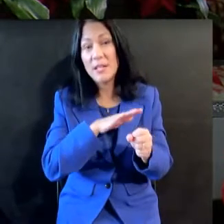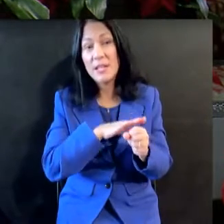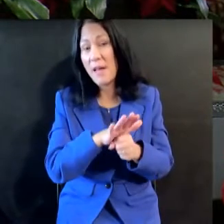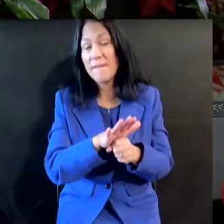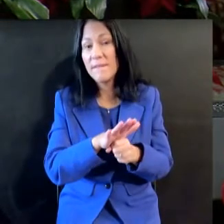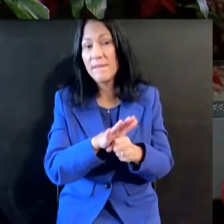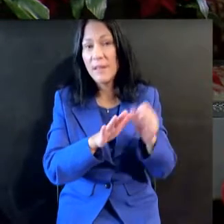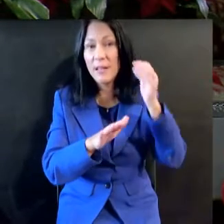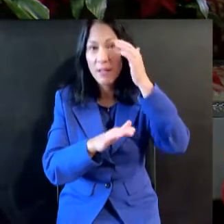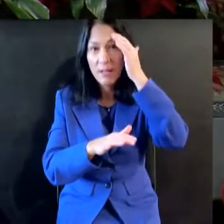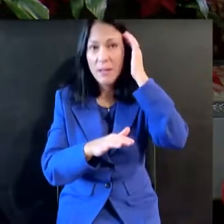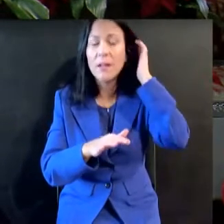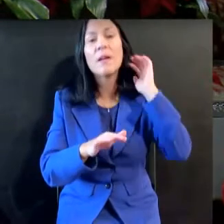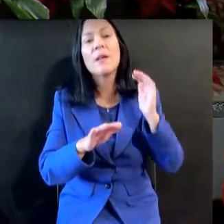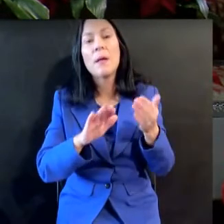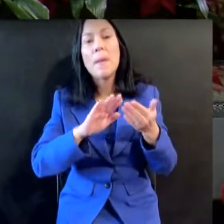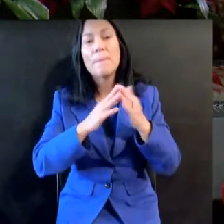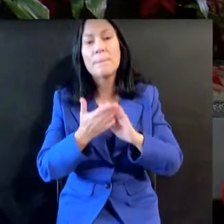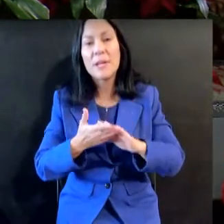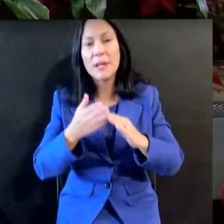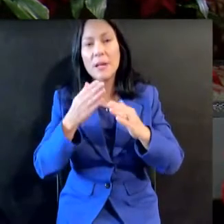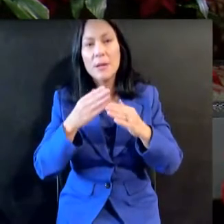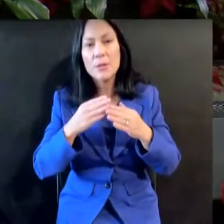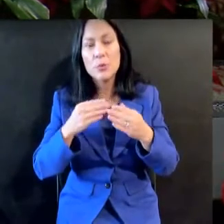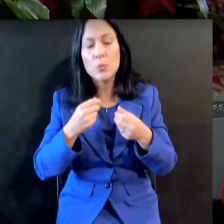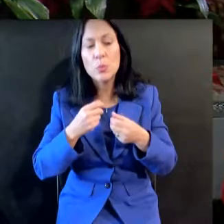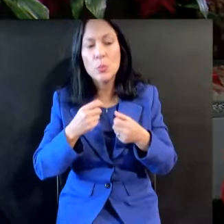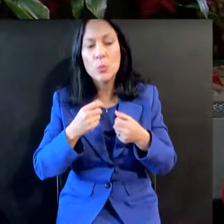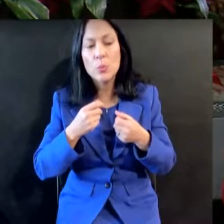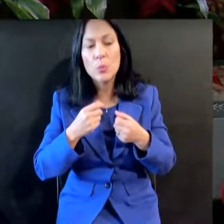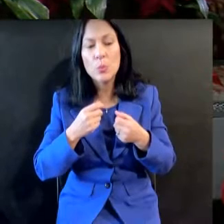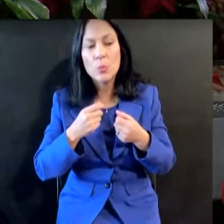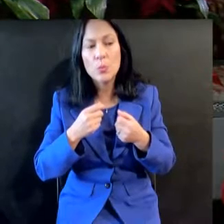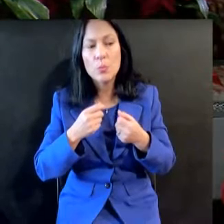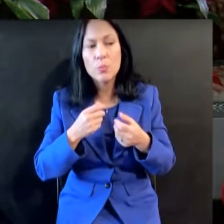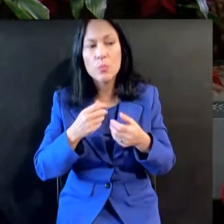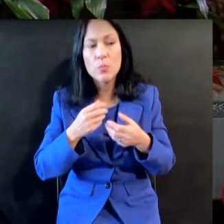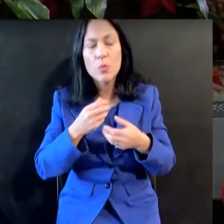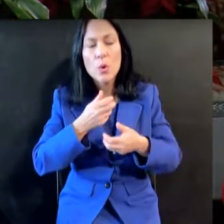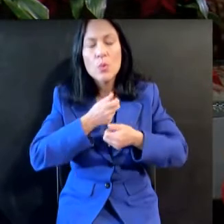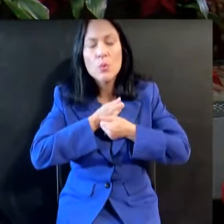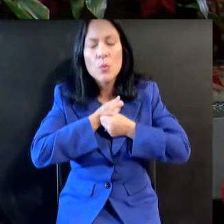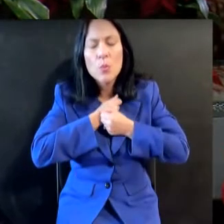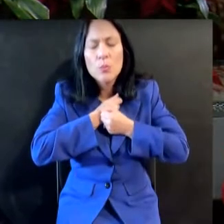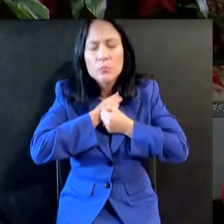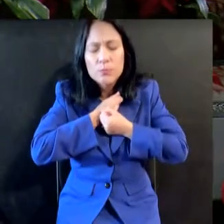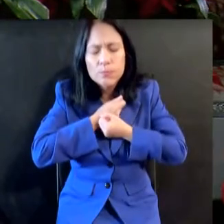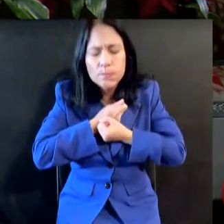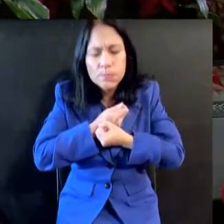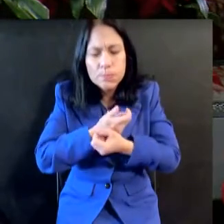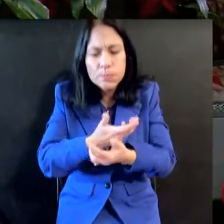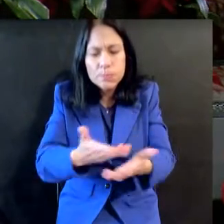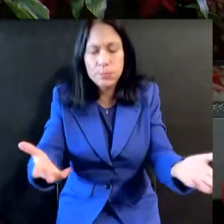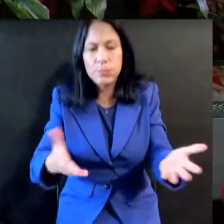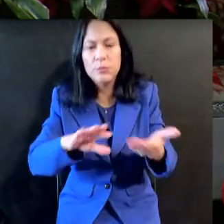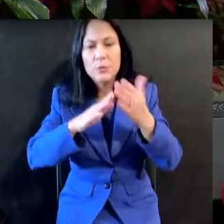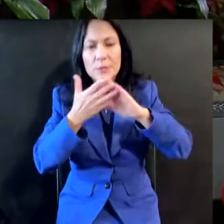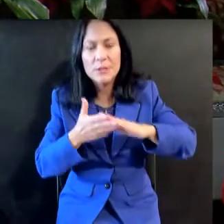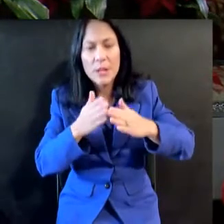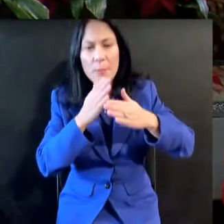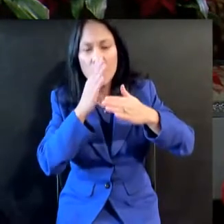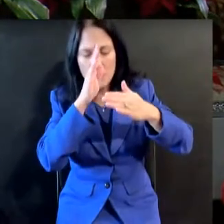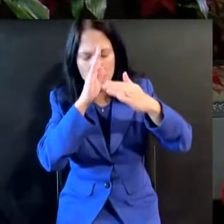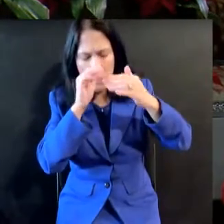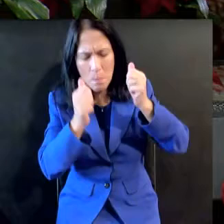But to lower himself, to pour himself out, even of the essence of his humanity, to become even in the lowest